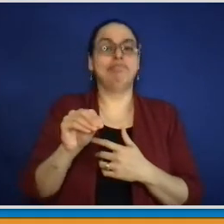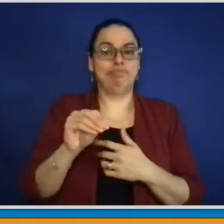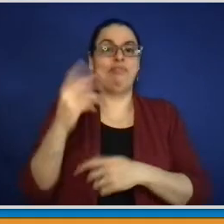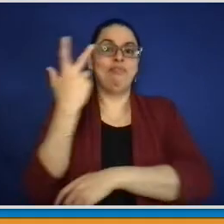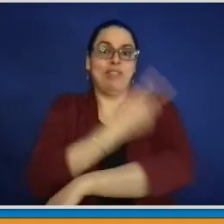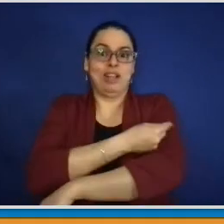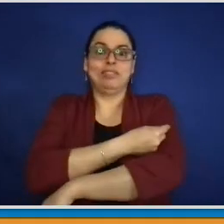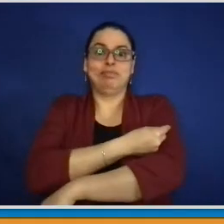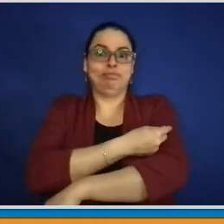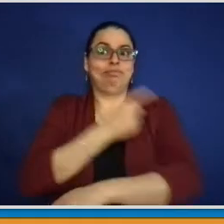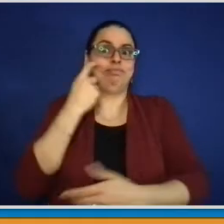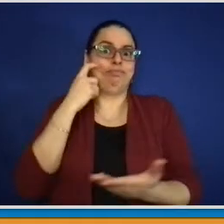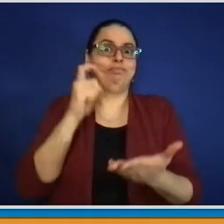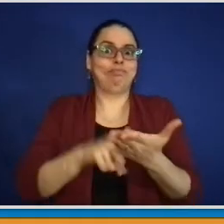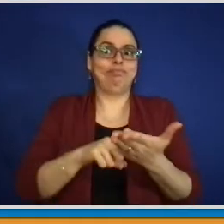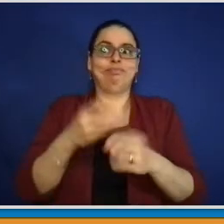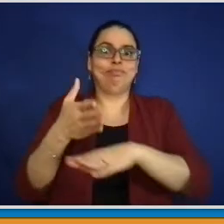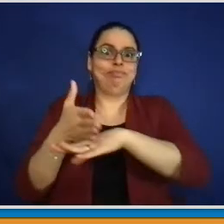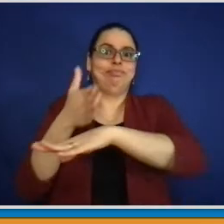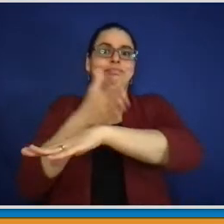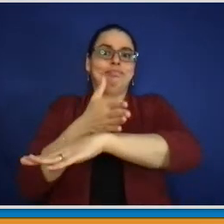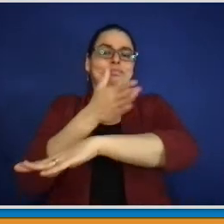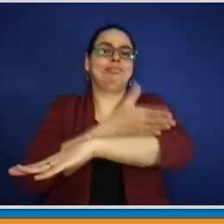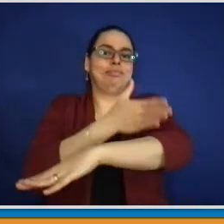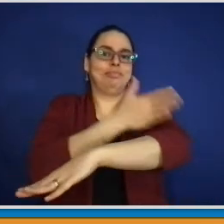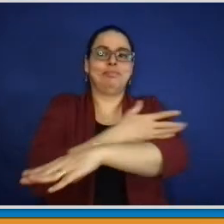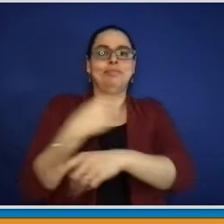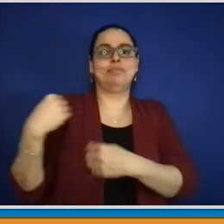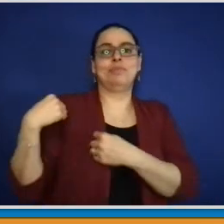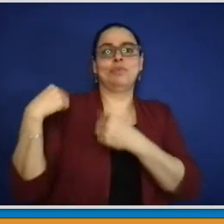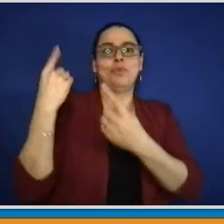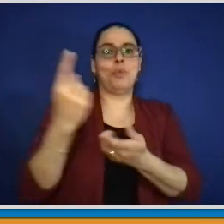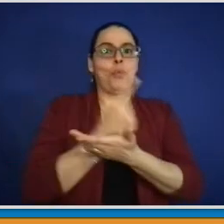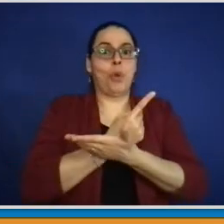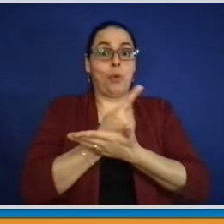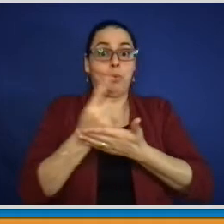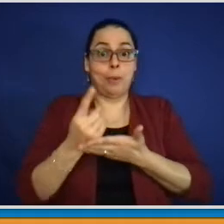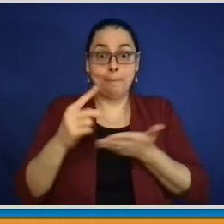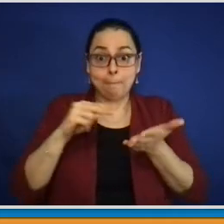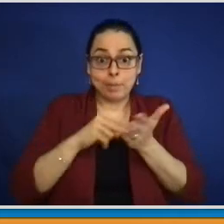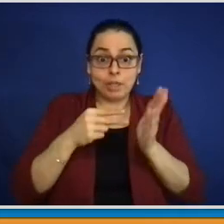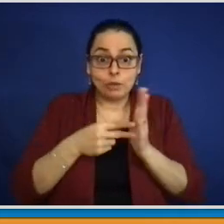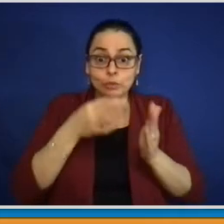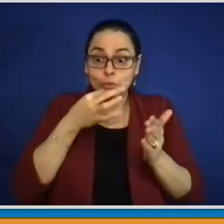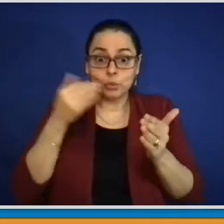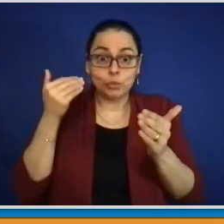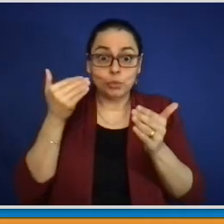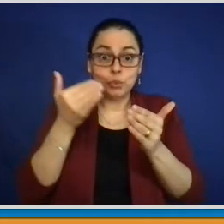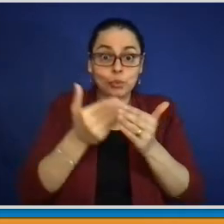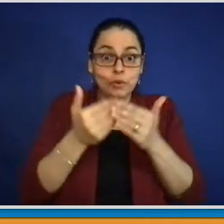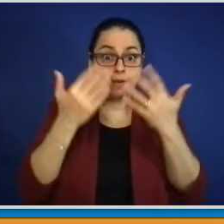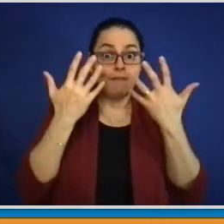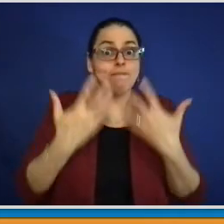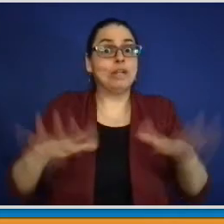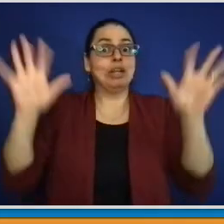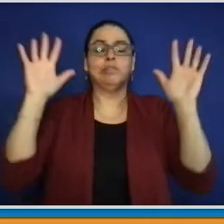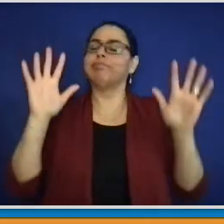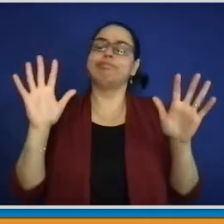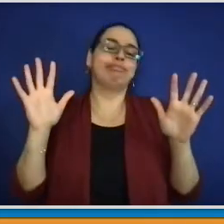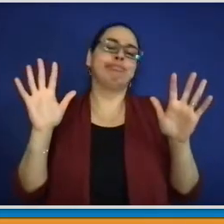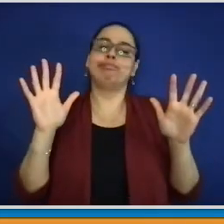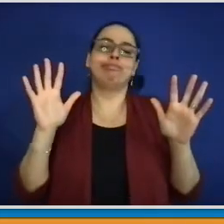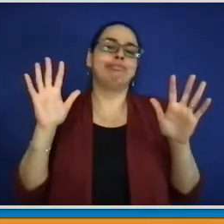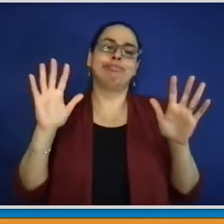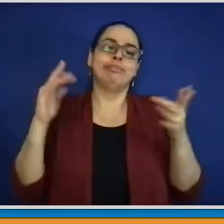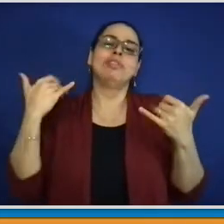We're nowhere near the end of this, but we're certainly moving in the right direction. Hopefully that will continue in the next few weeks. We'll give you another update on these